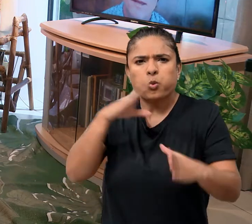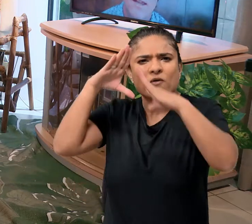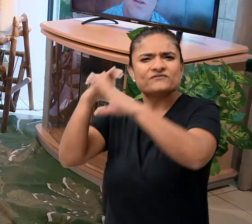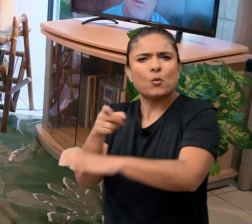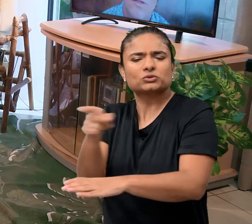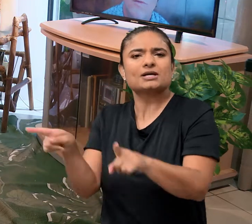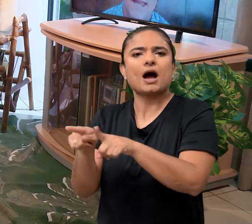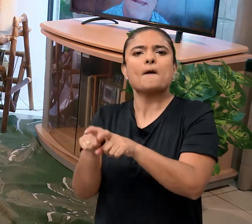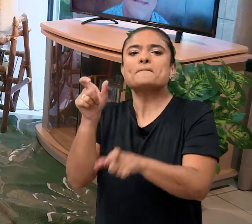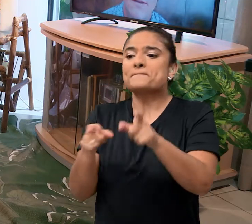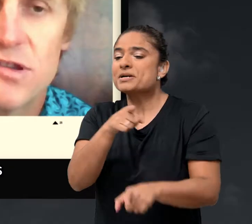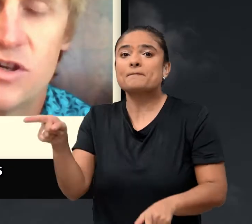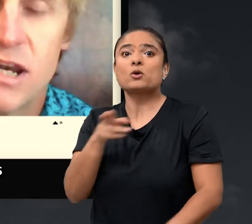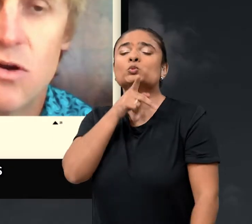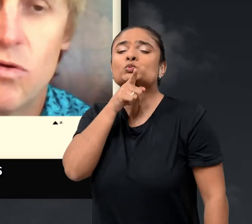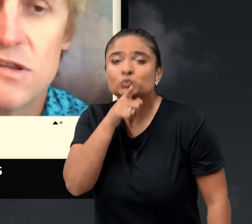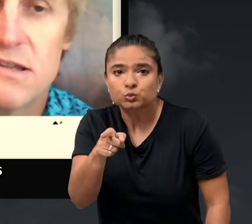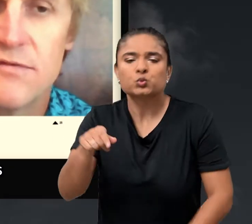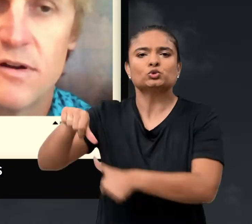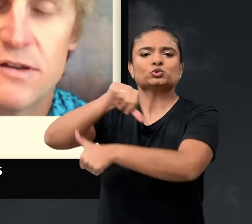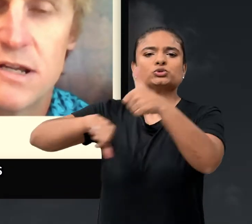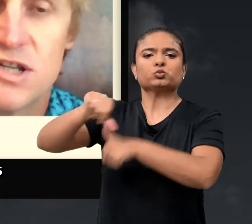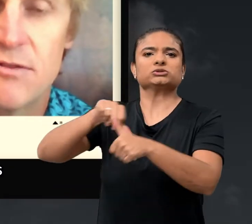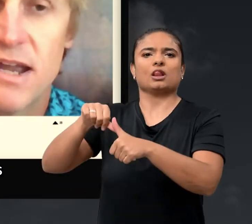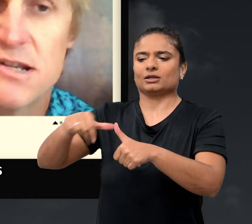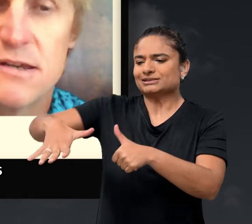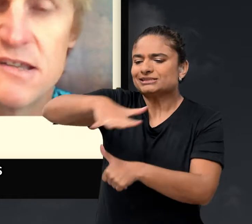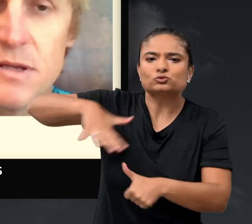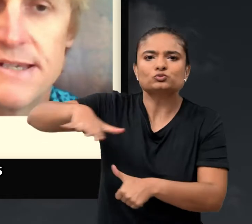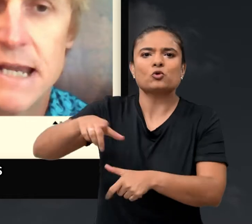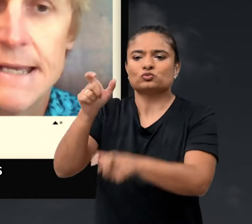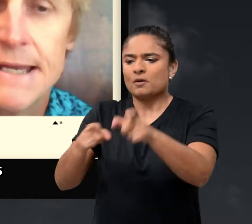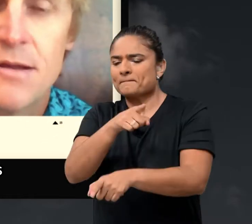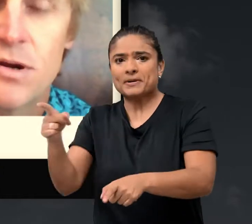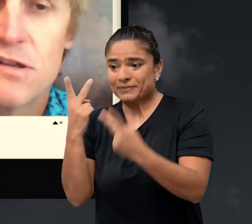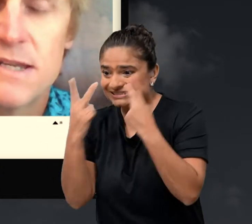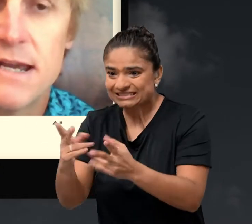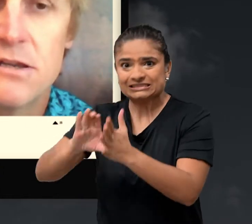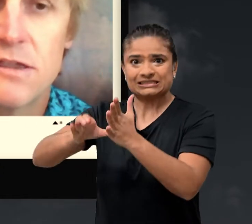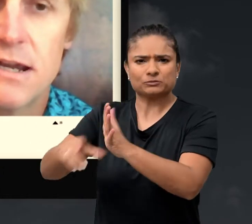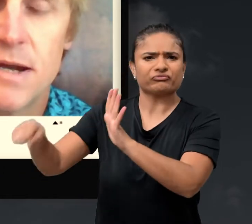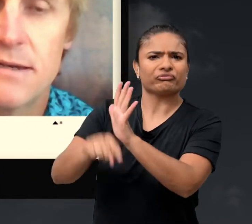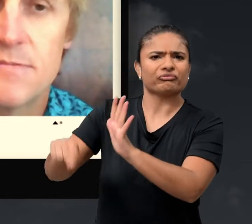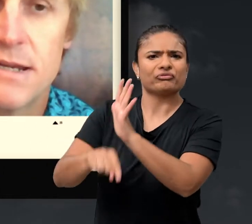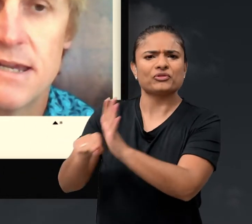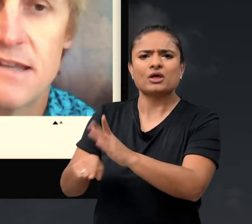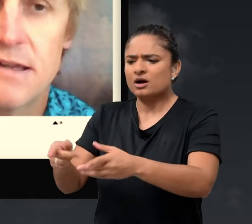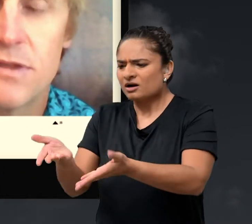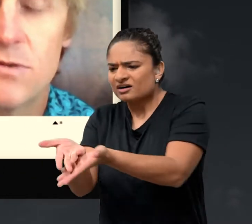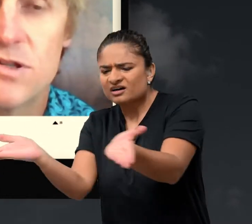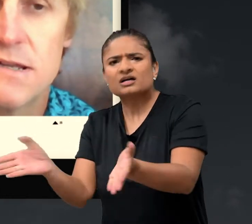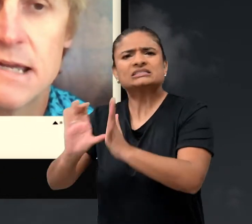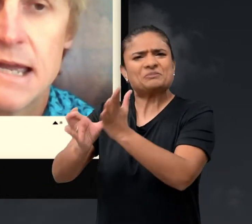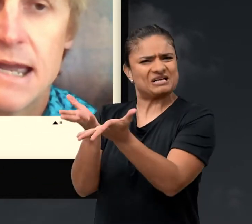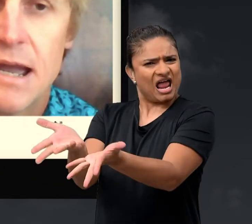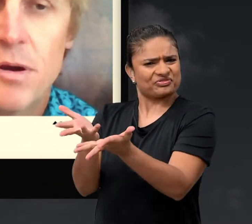less familiar with the reality of socially caused disadvantage in relation to disability, because we tend to think about disability as